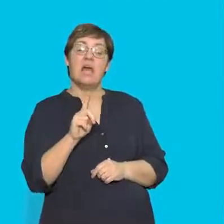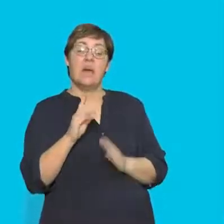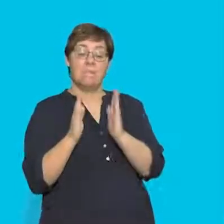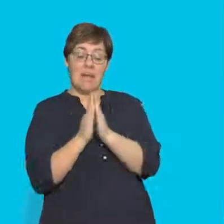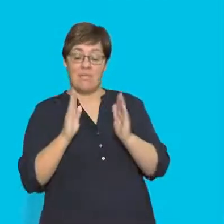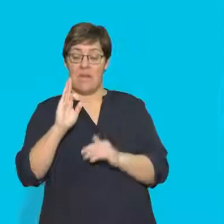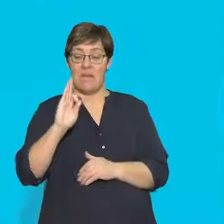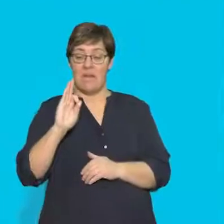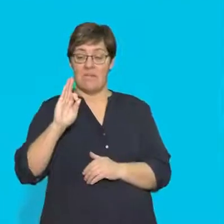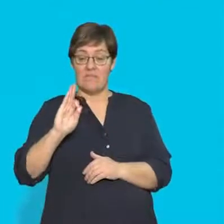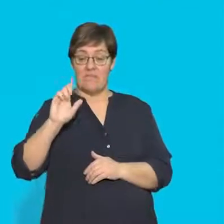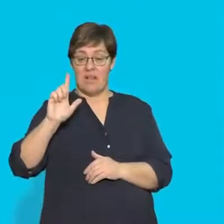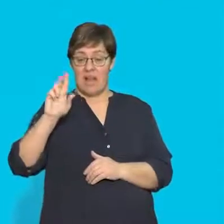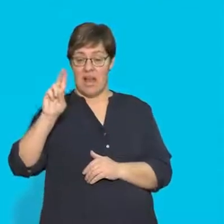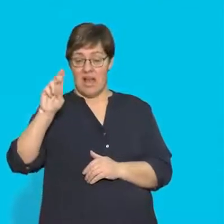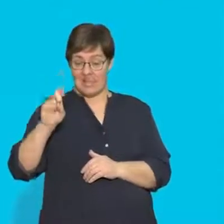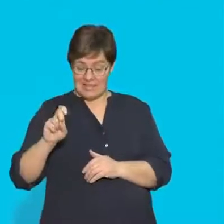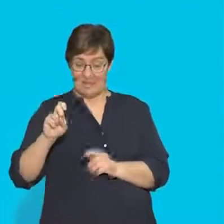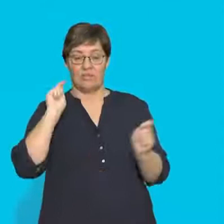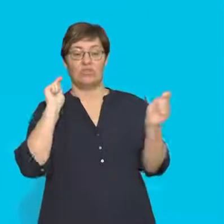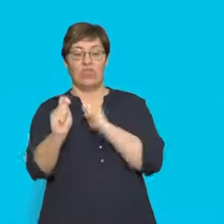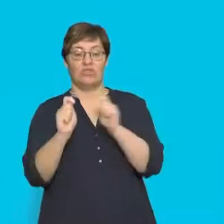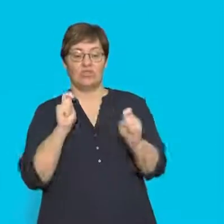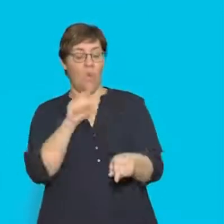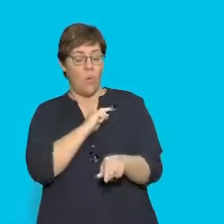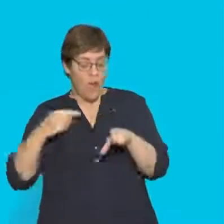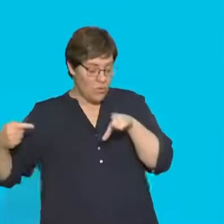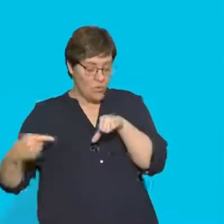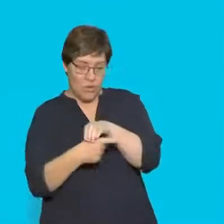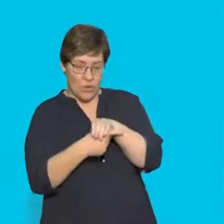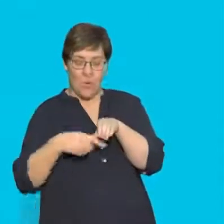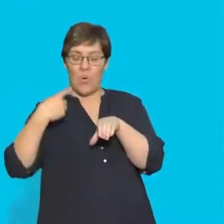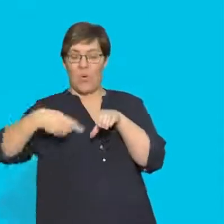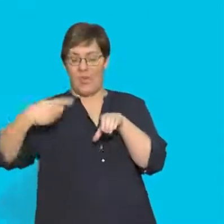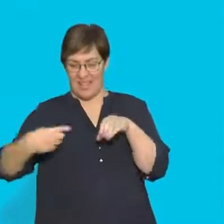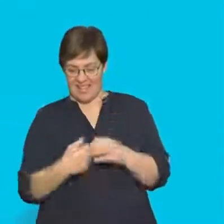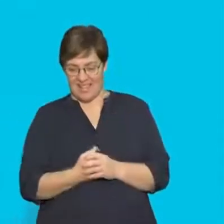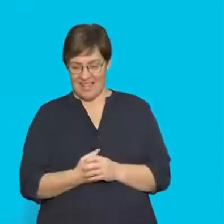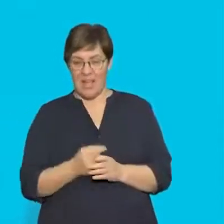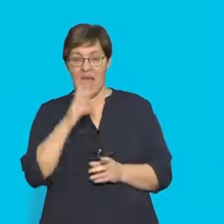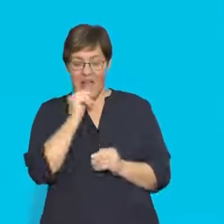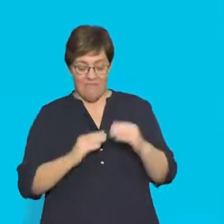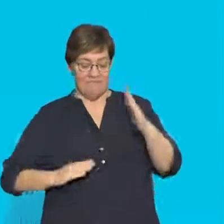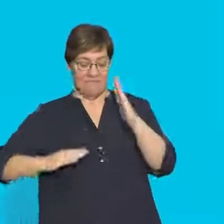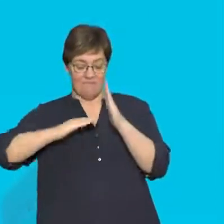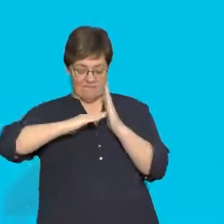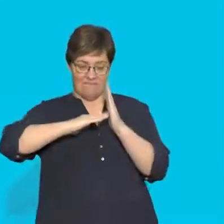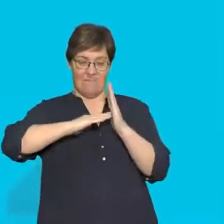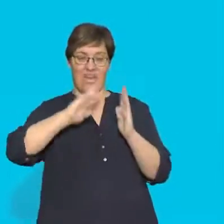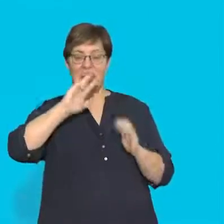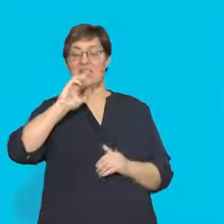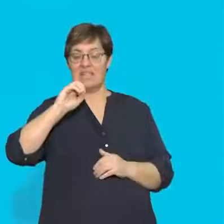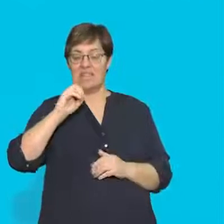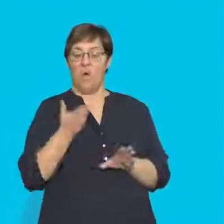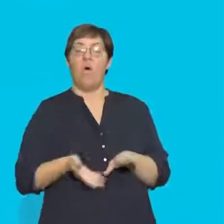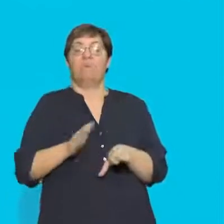passing through the coil. The coil has an area that is perpendicular to the direction in which the current is